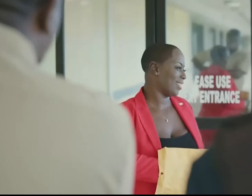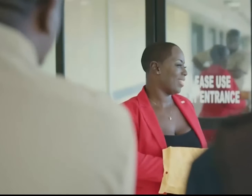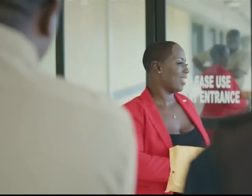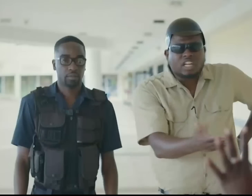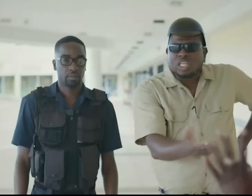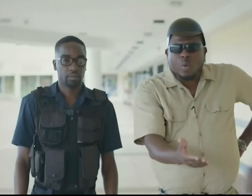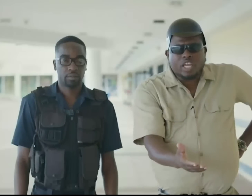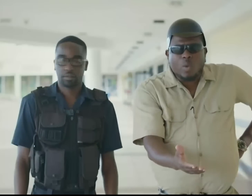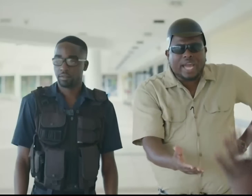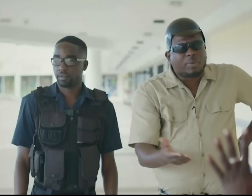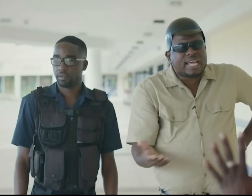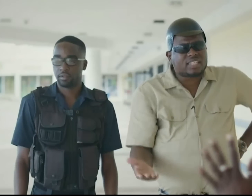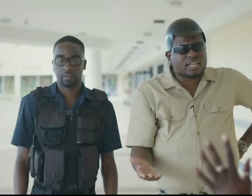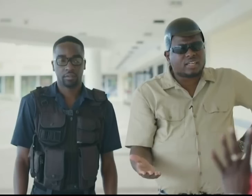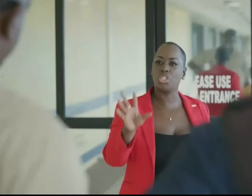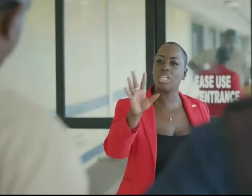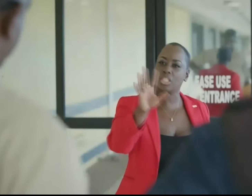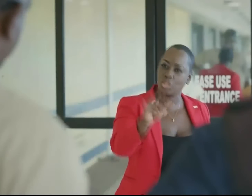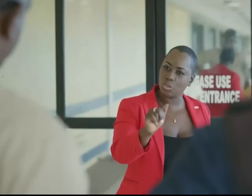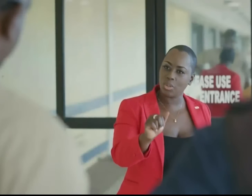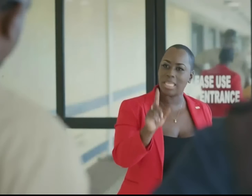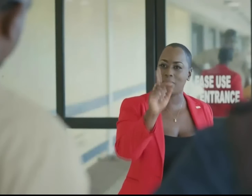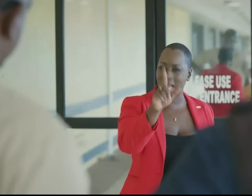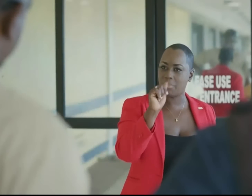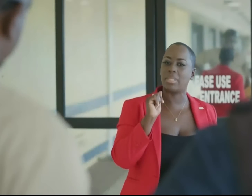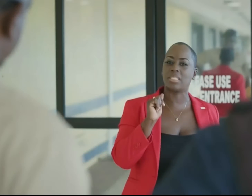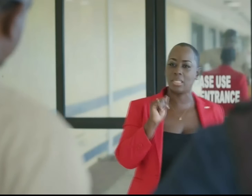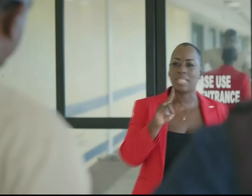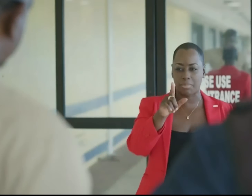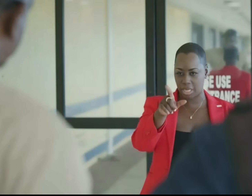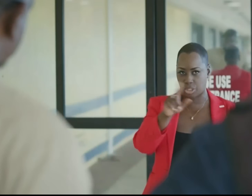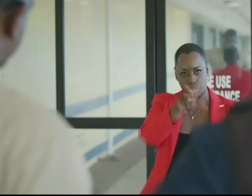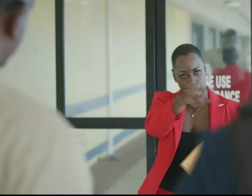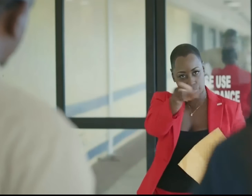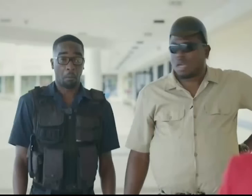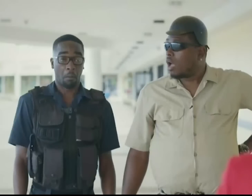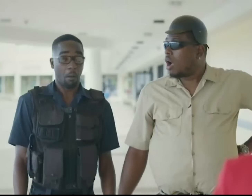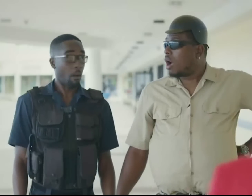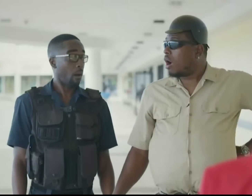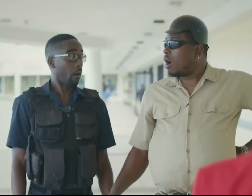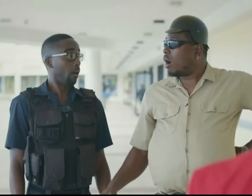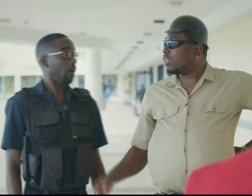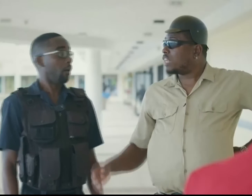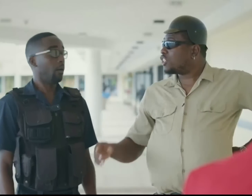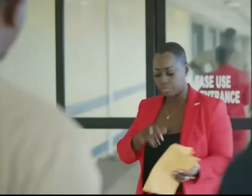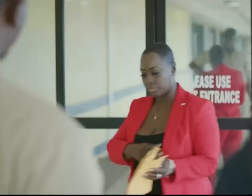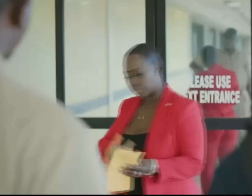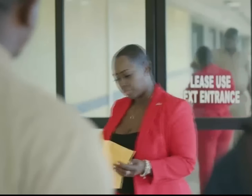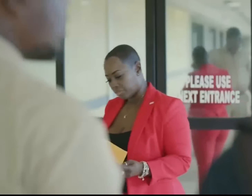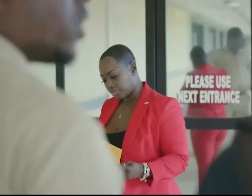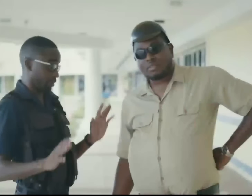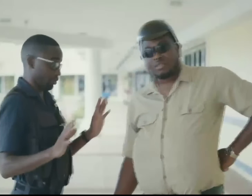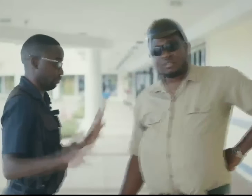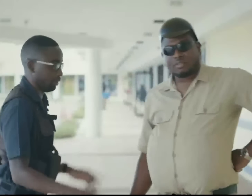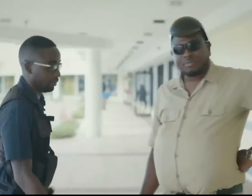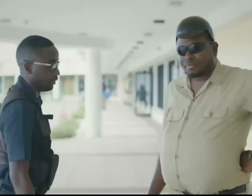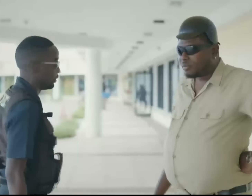the money and you ain't get no protection? What you need to do is mind the business that pays you. Oh, so she say